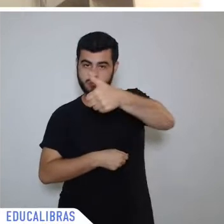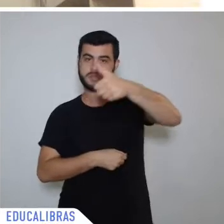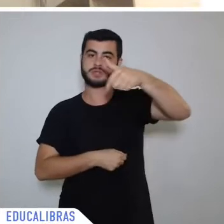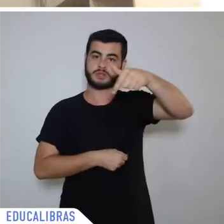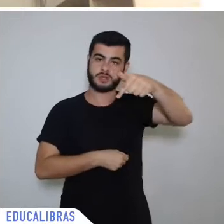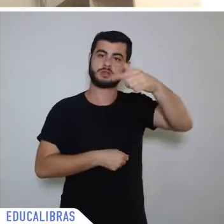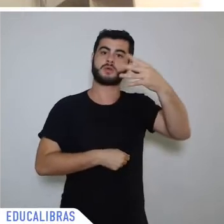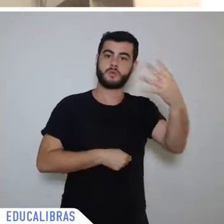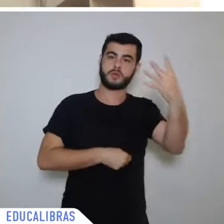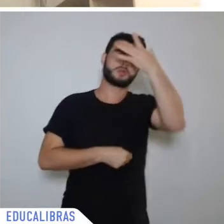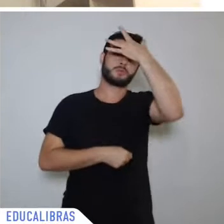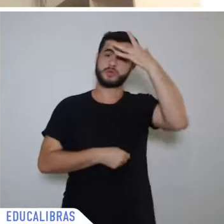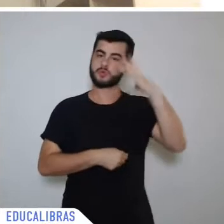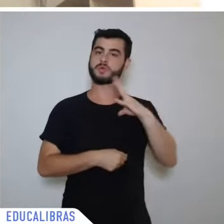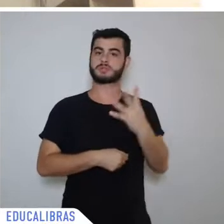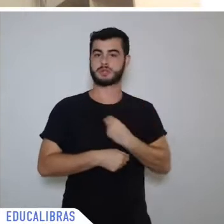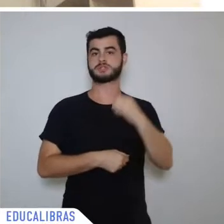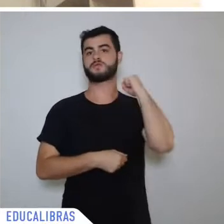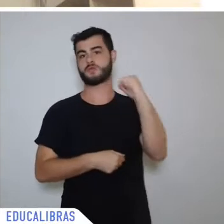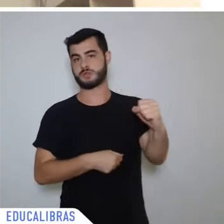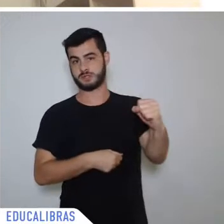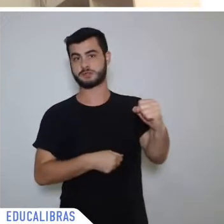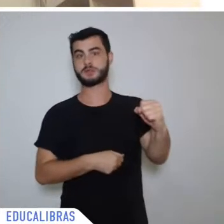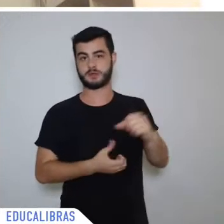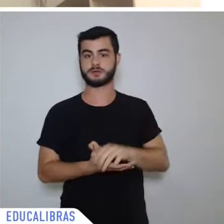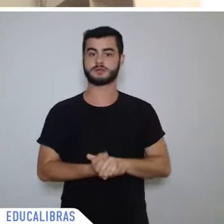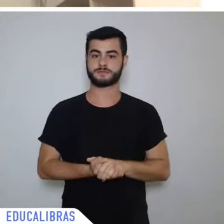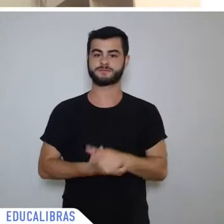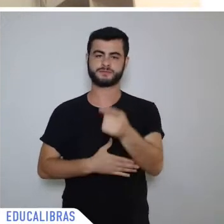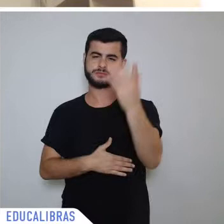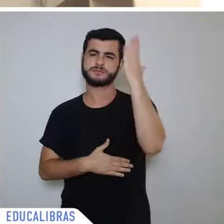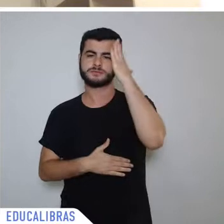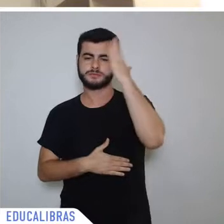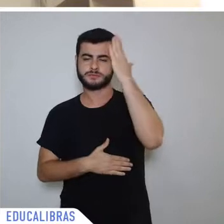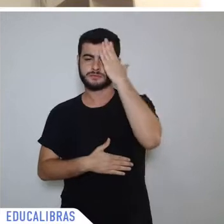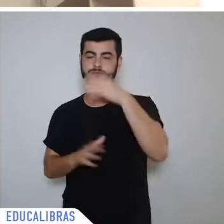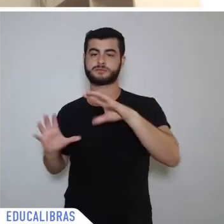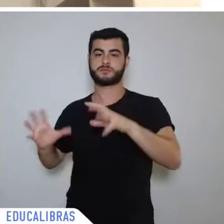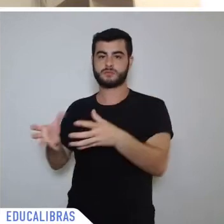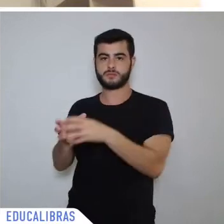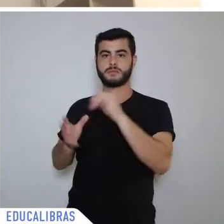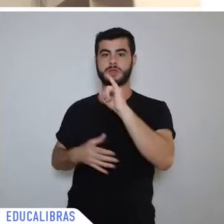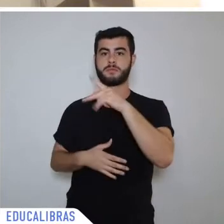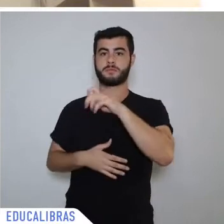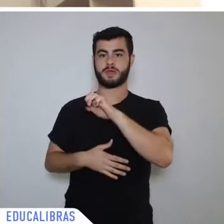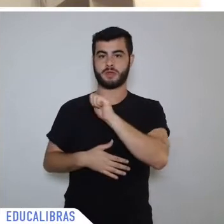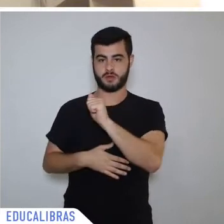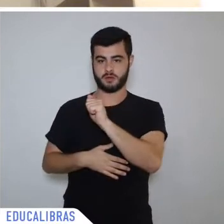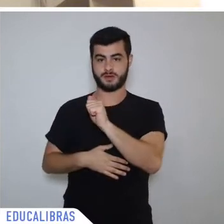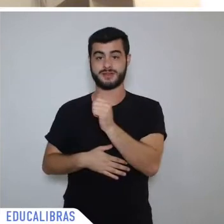2019 alone, 124 murders of trans people happened.